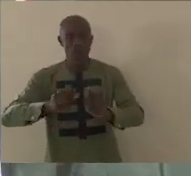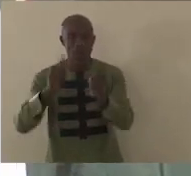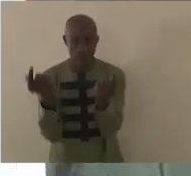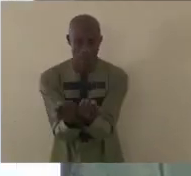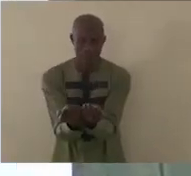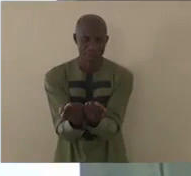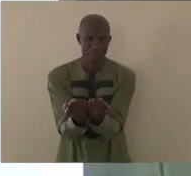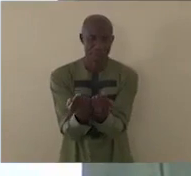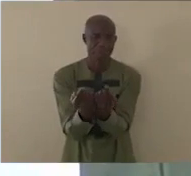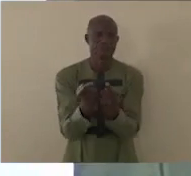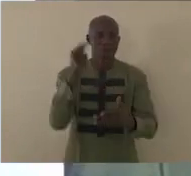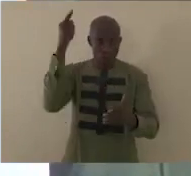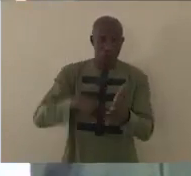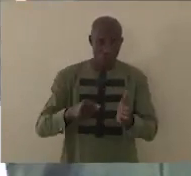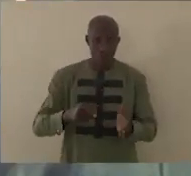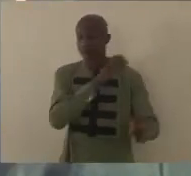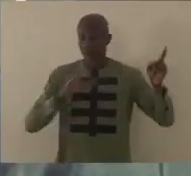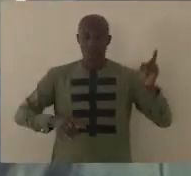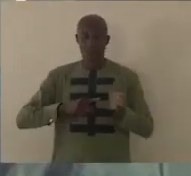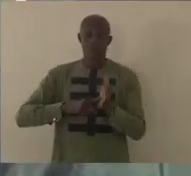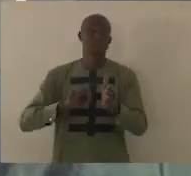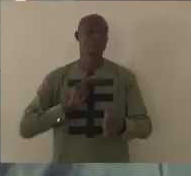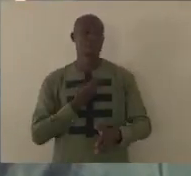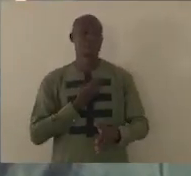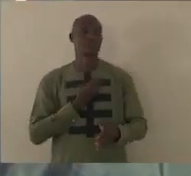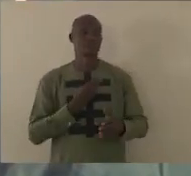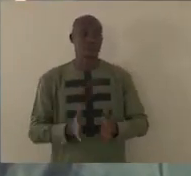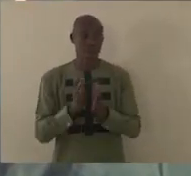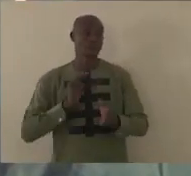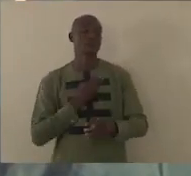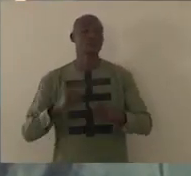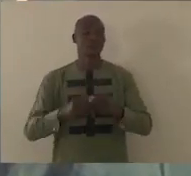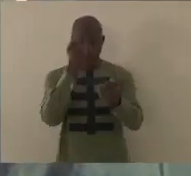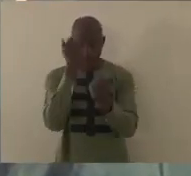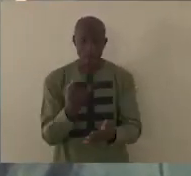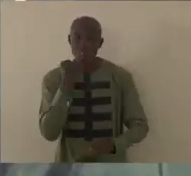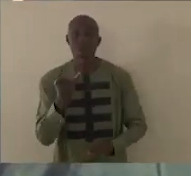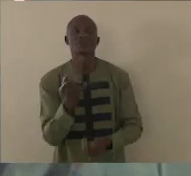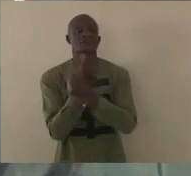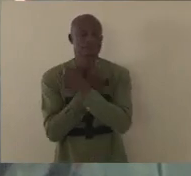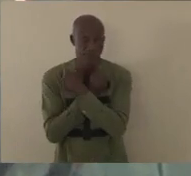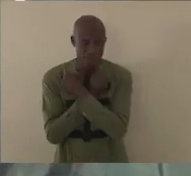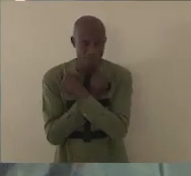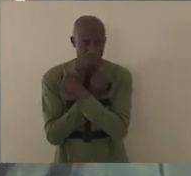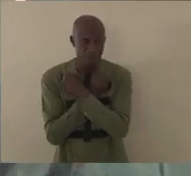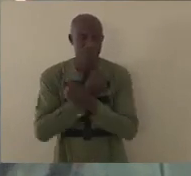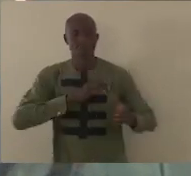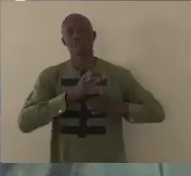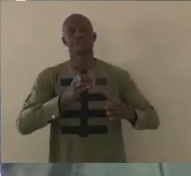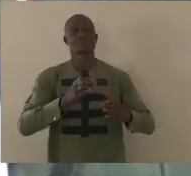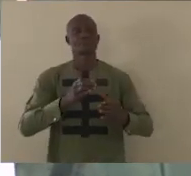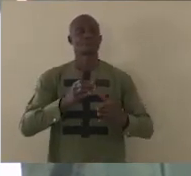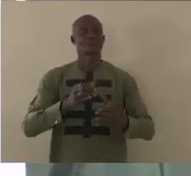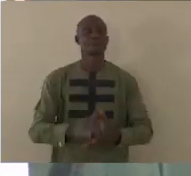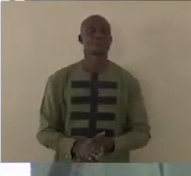groups. What Christ showed us and asked us to abide with is love,